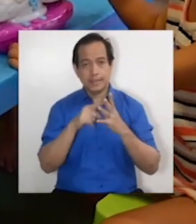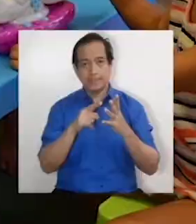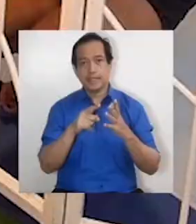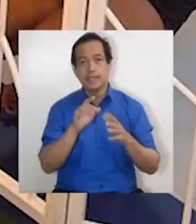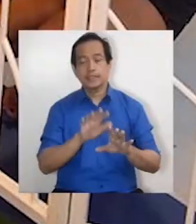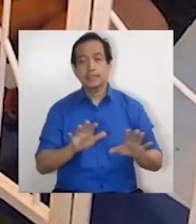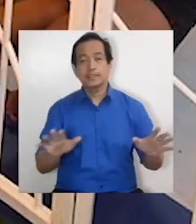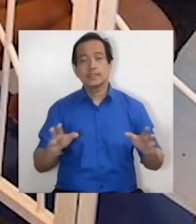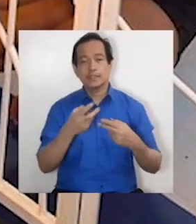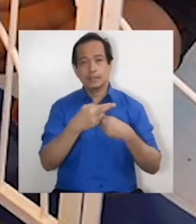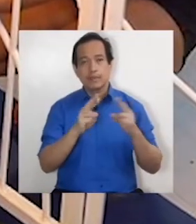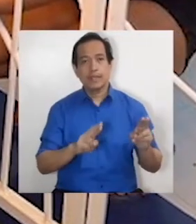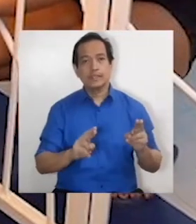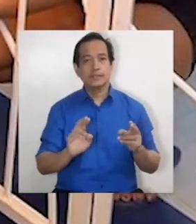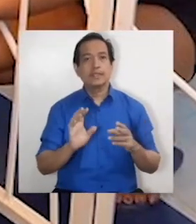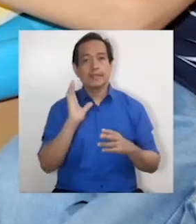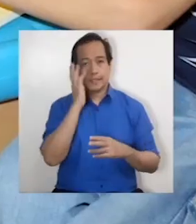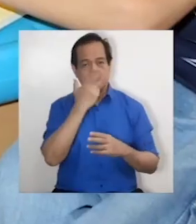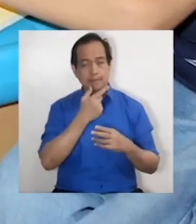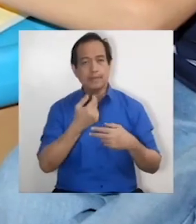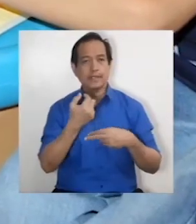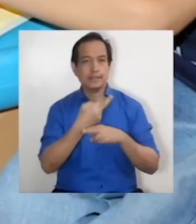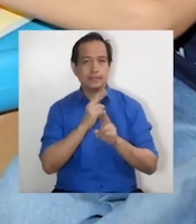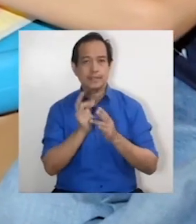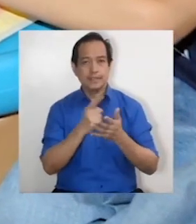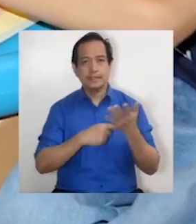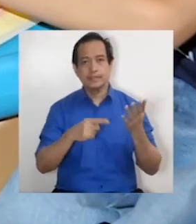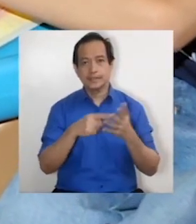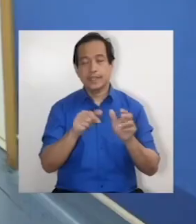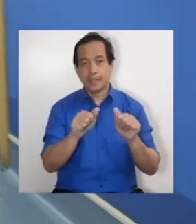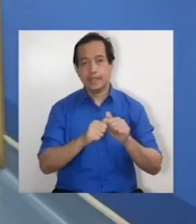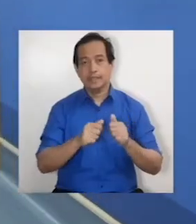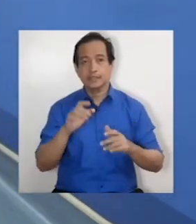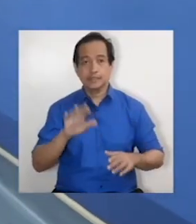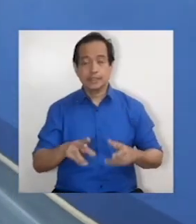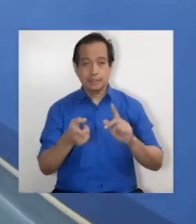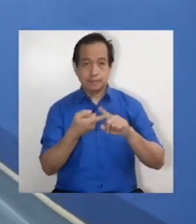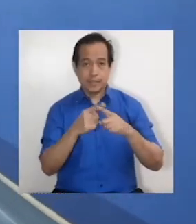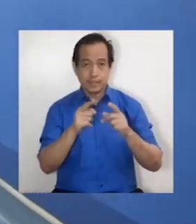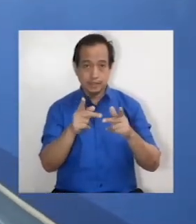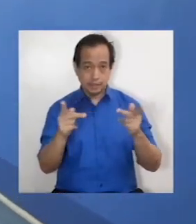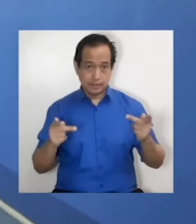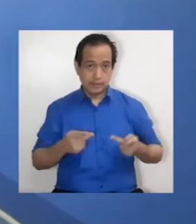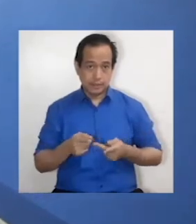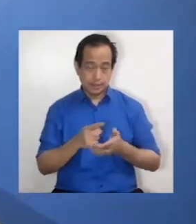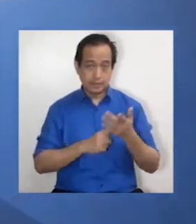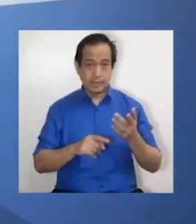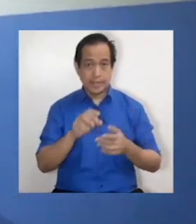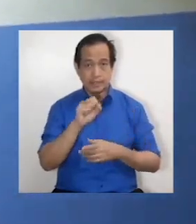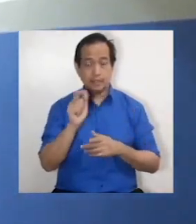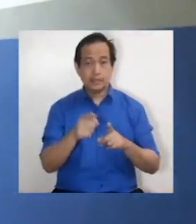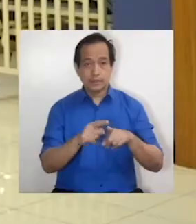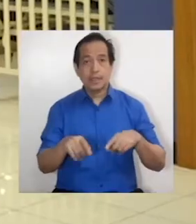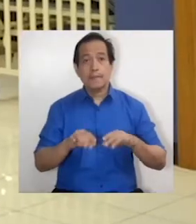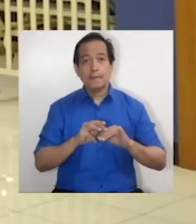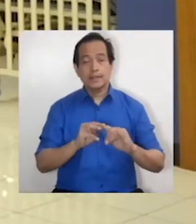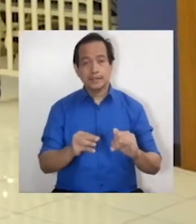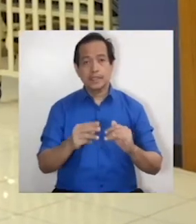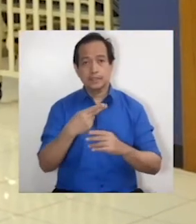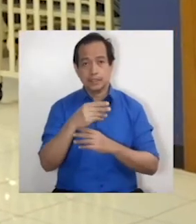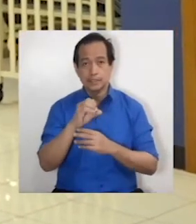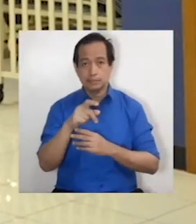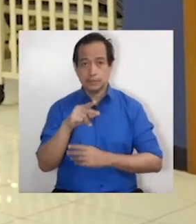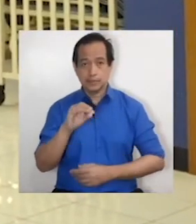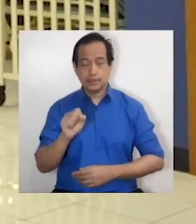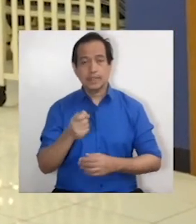refurbishing these areas into child-friendly zones. SM Foundation also maintains hospice units in